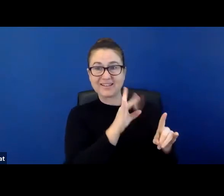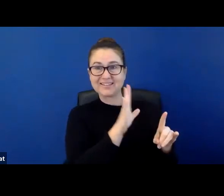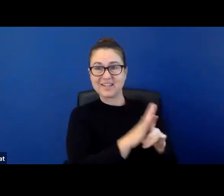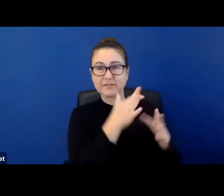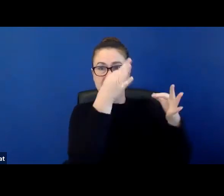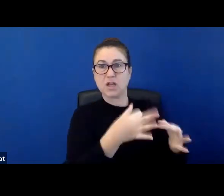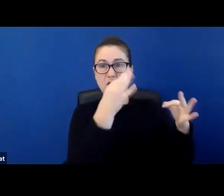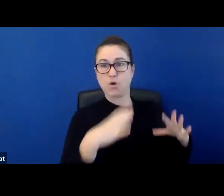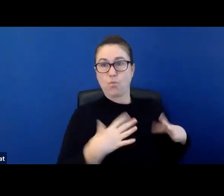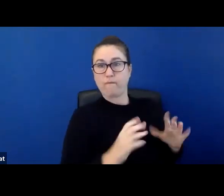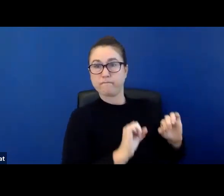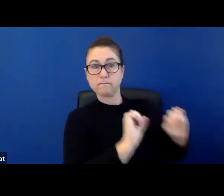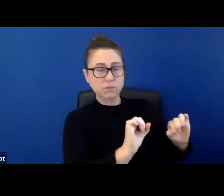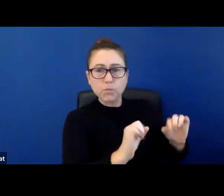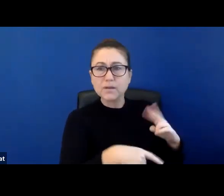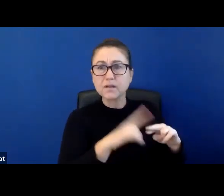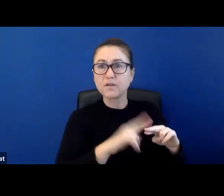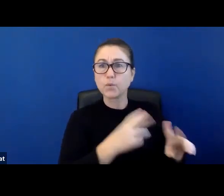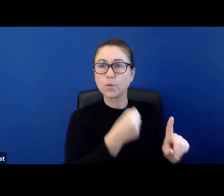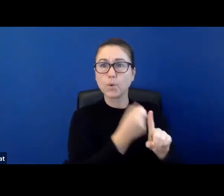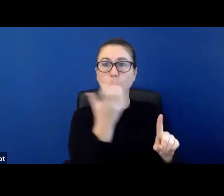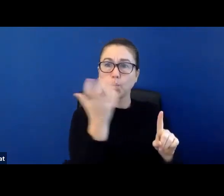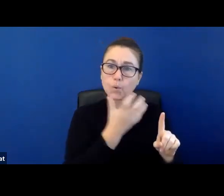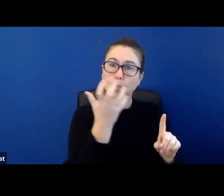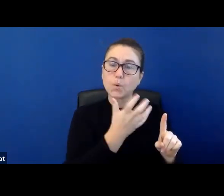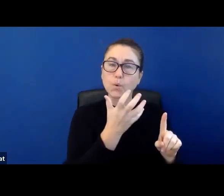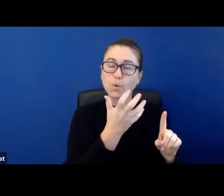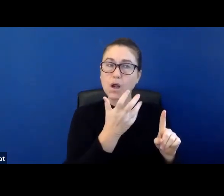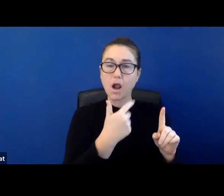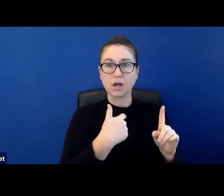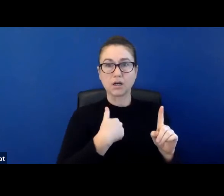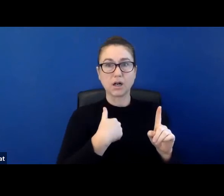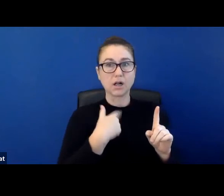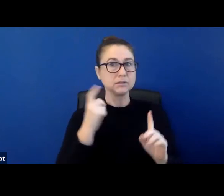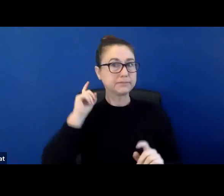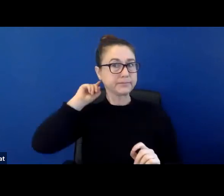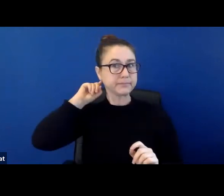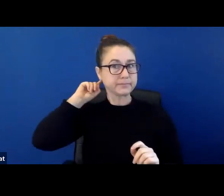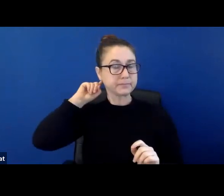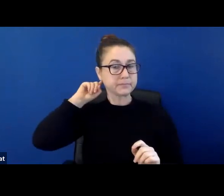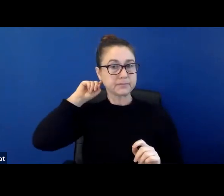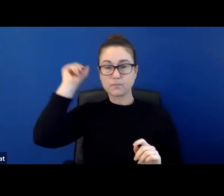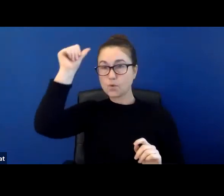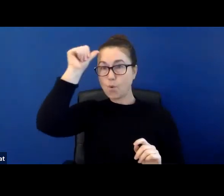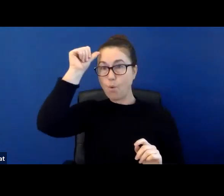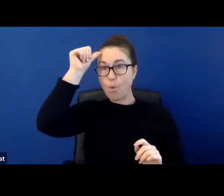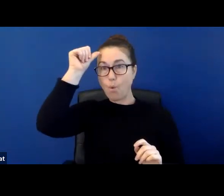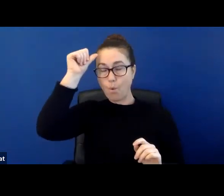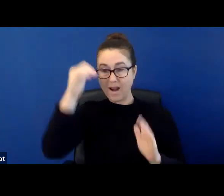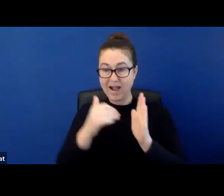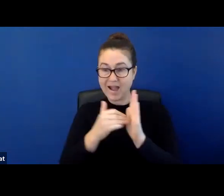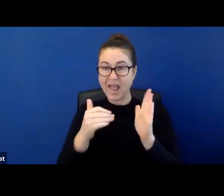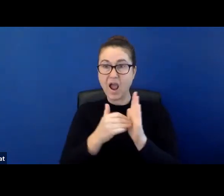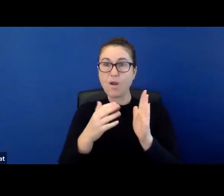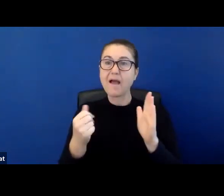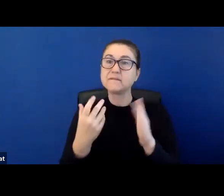especially in really important decision making. And I'm very conscious that in the move towards the use of